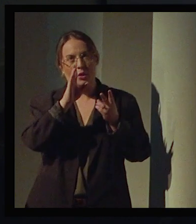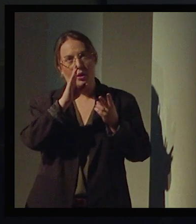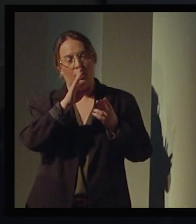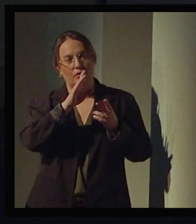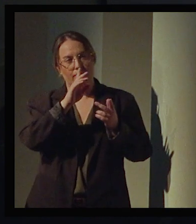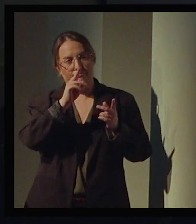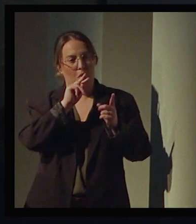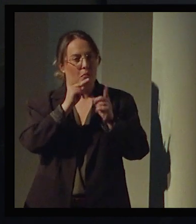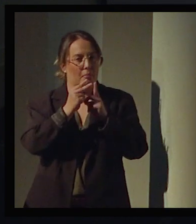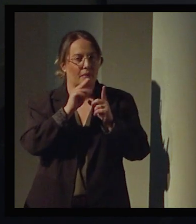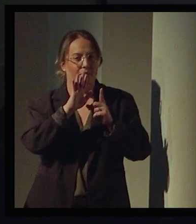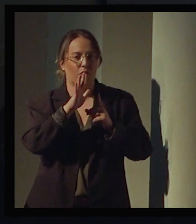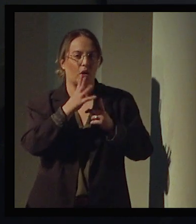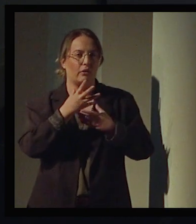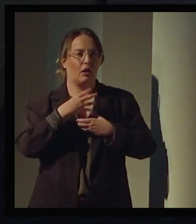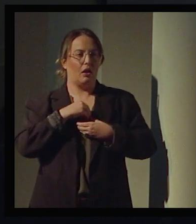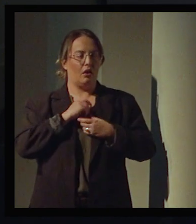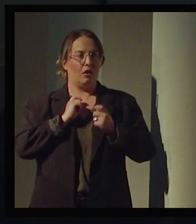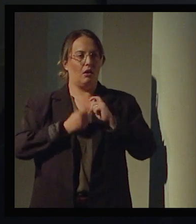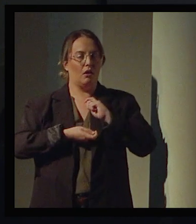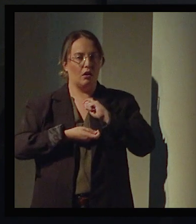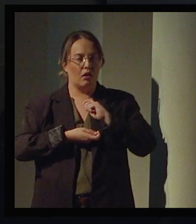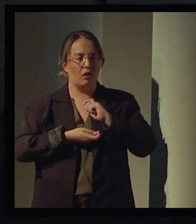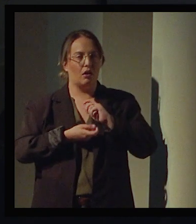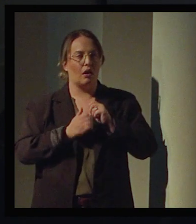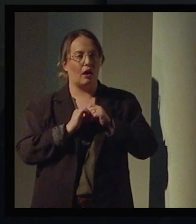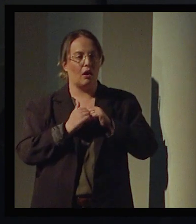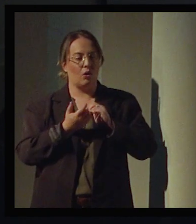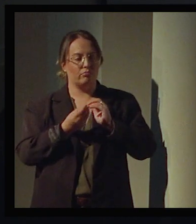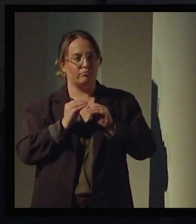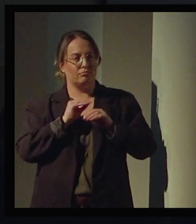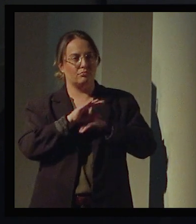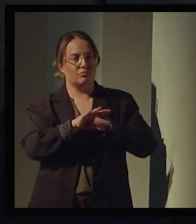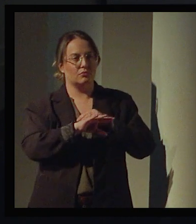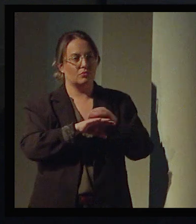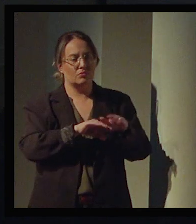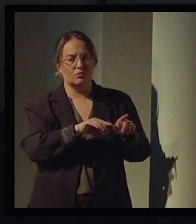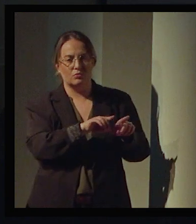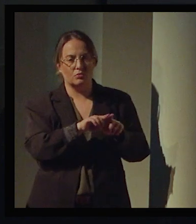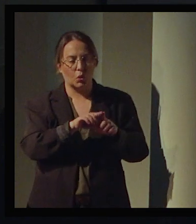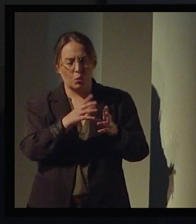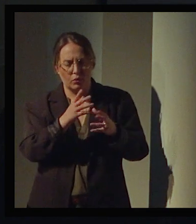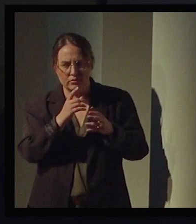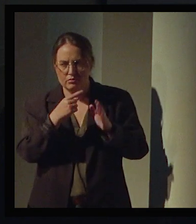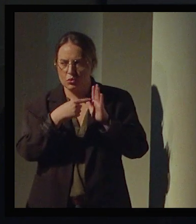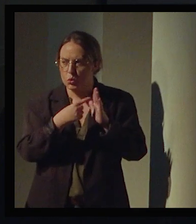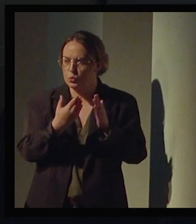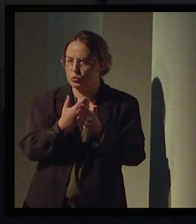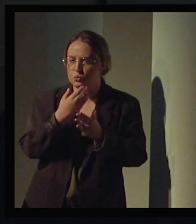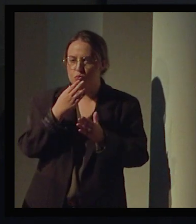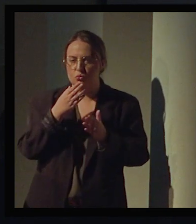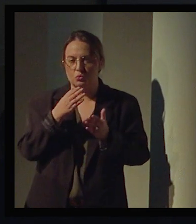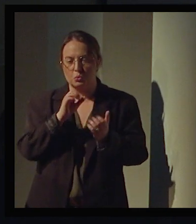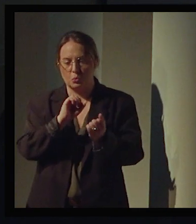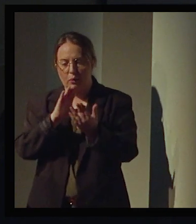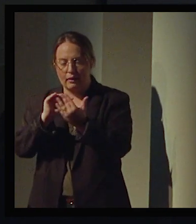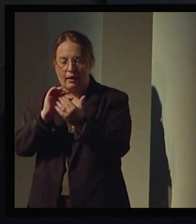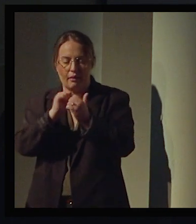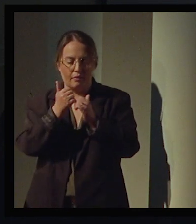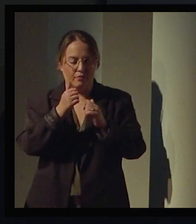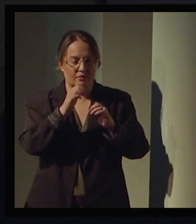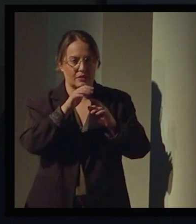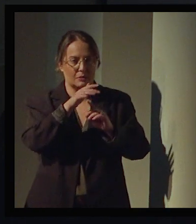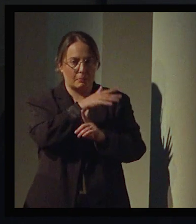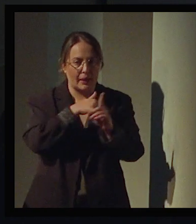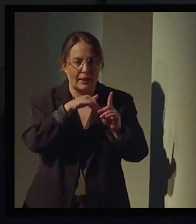of light and atmosphere and color. But they were also exploring new ways of conceiving space. And in fact, many of their paintings